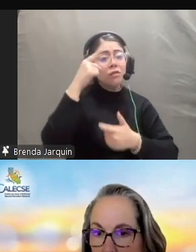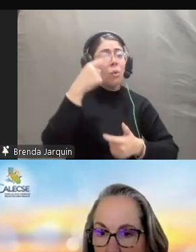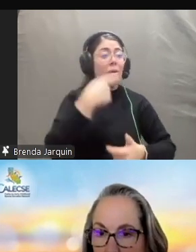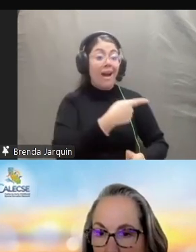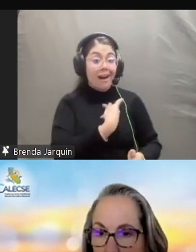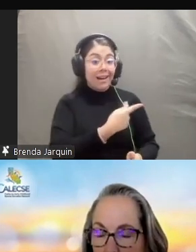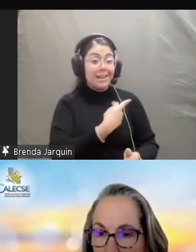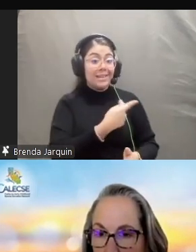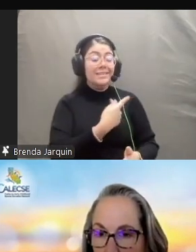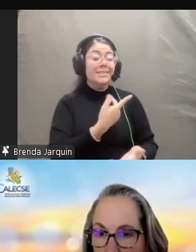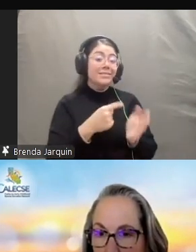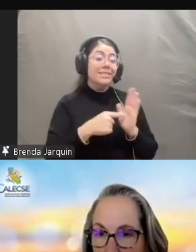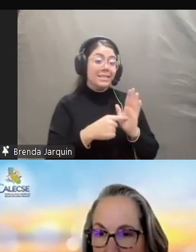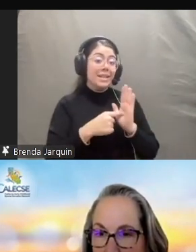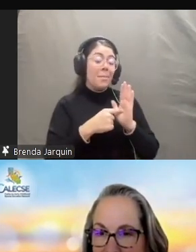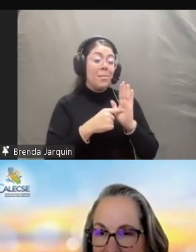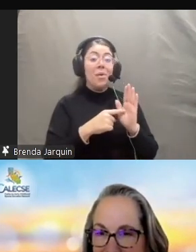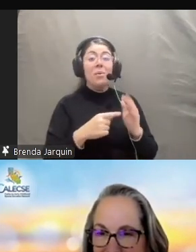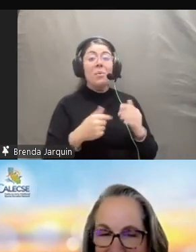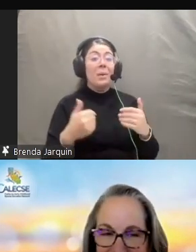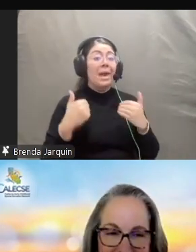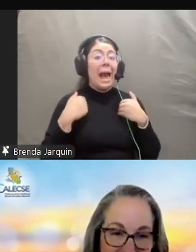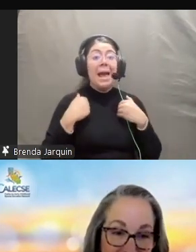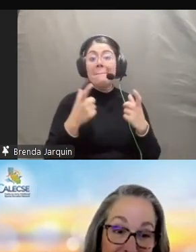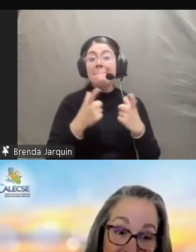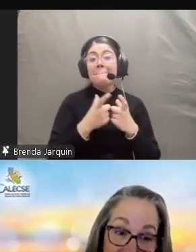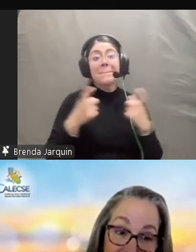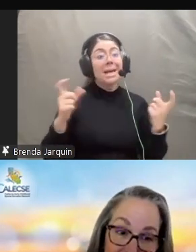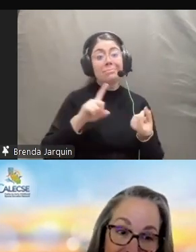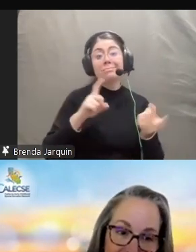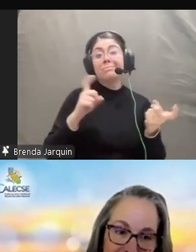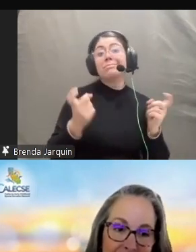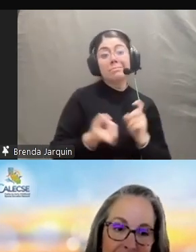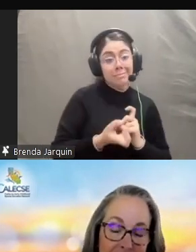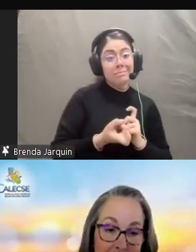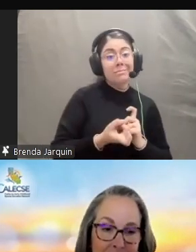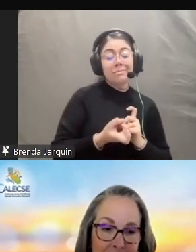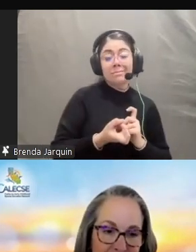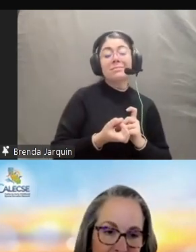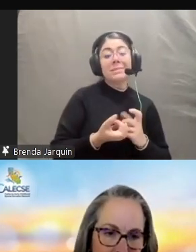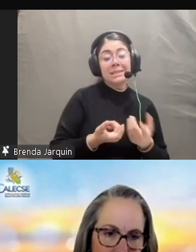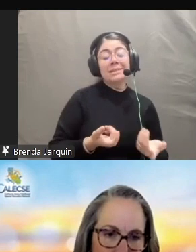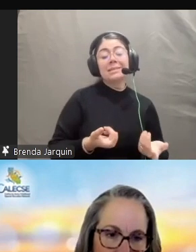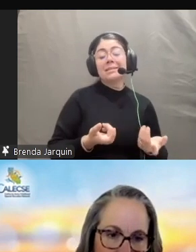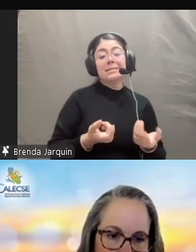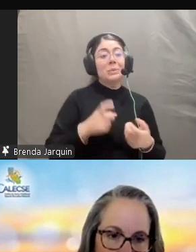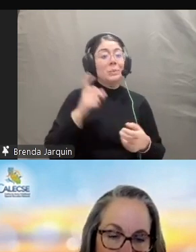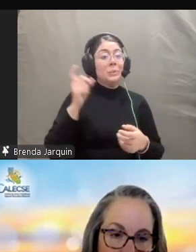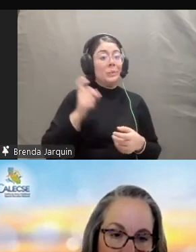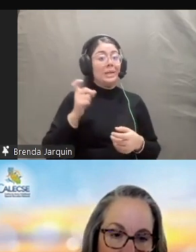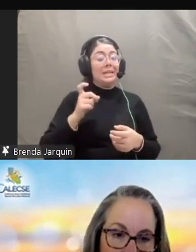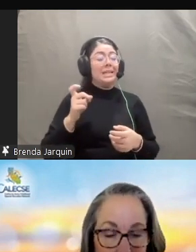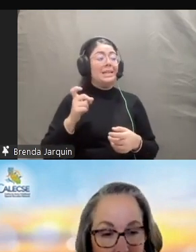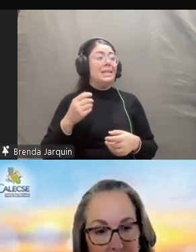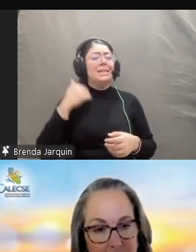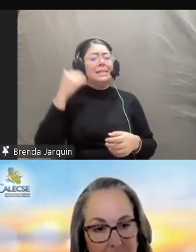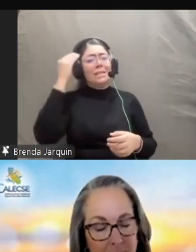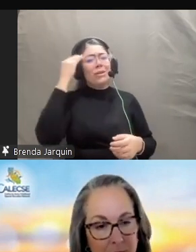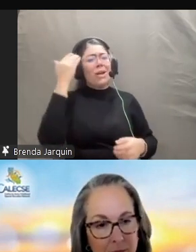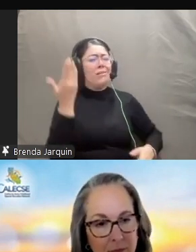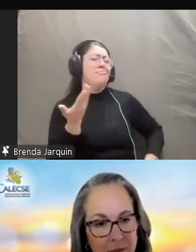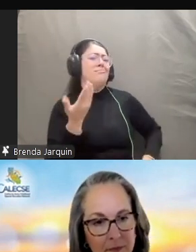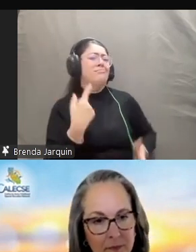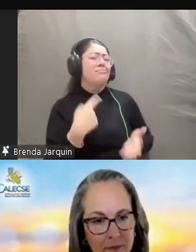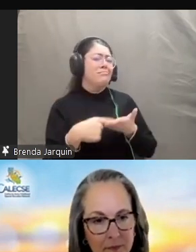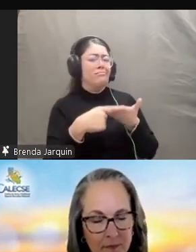shift. We changed the format, so we had to agree on the format. We had to agree on who was going to be on this committee.